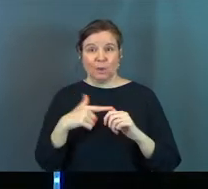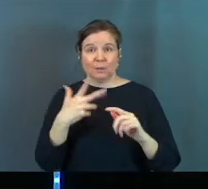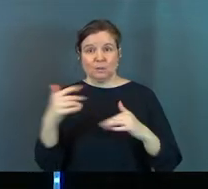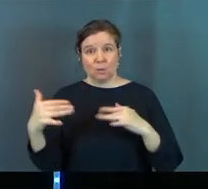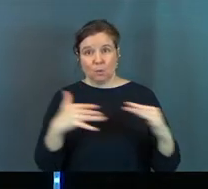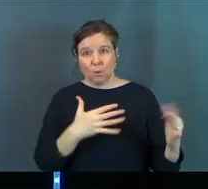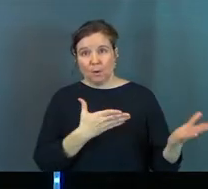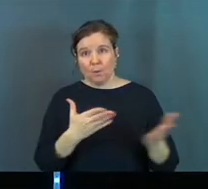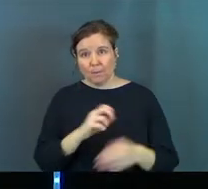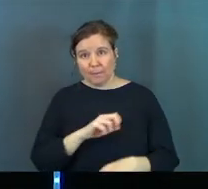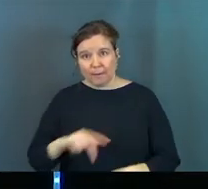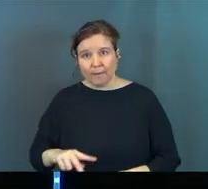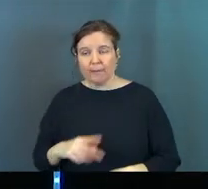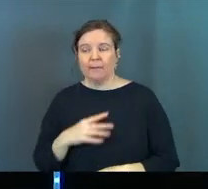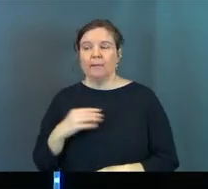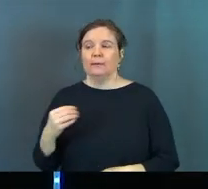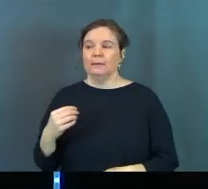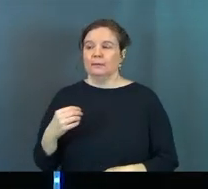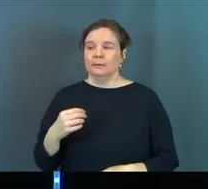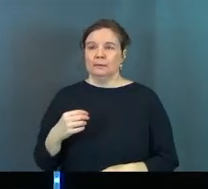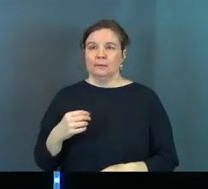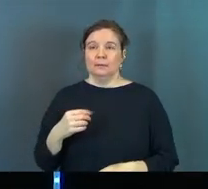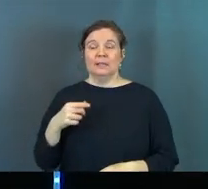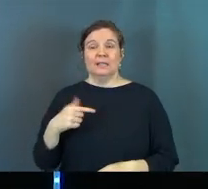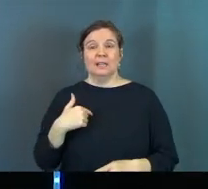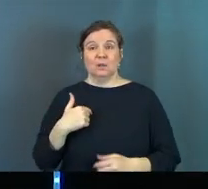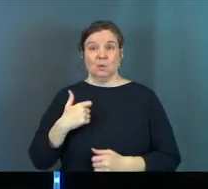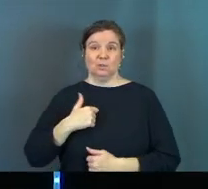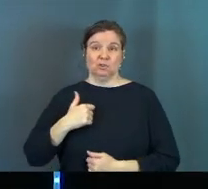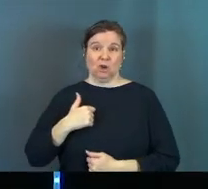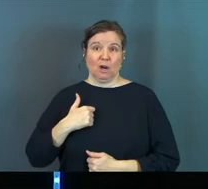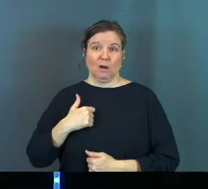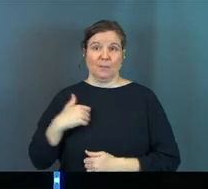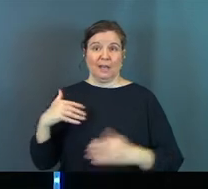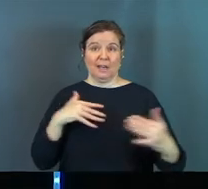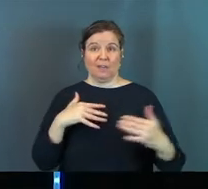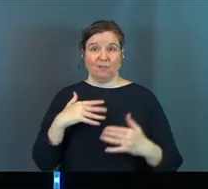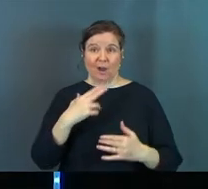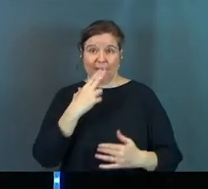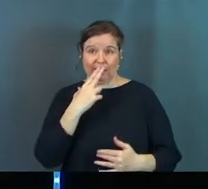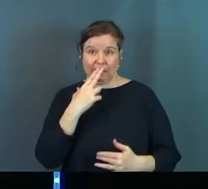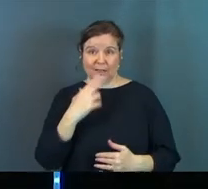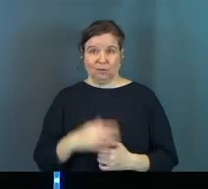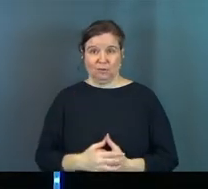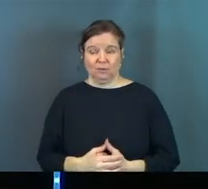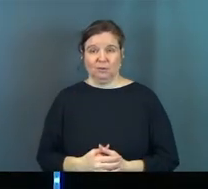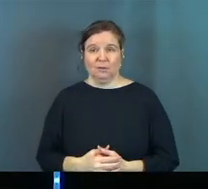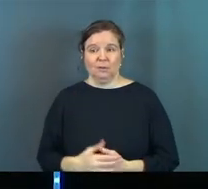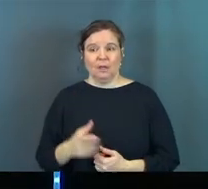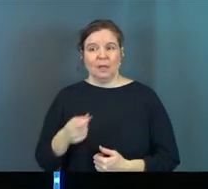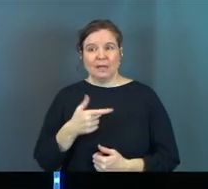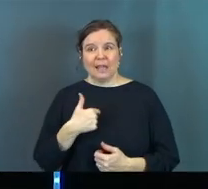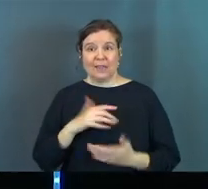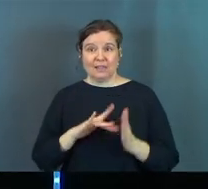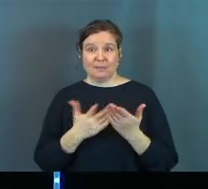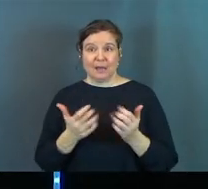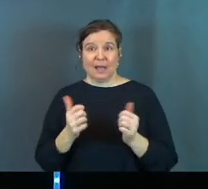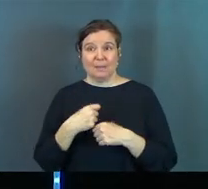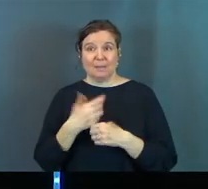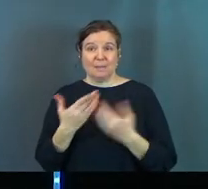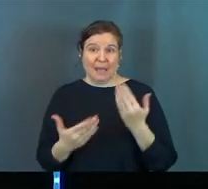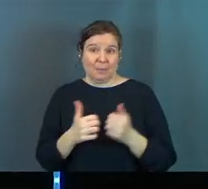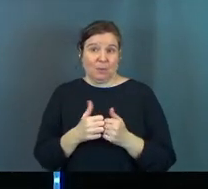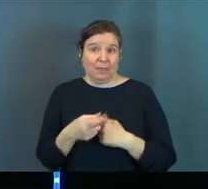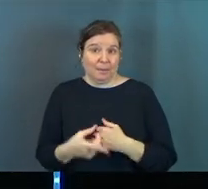overseas and brought back. And he was Army and he fought Hitler. and he had this Bible